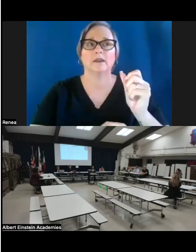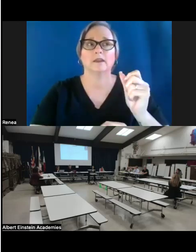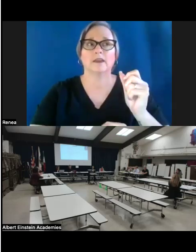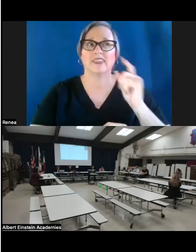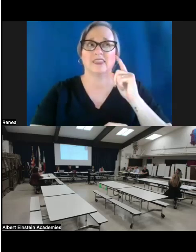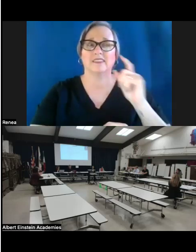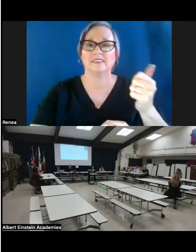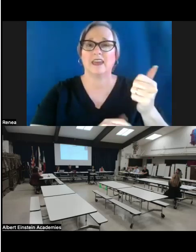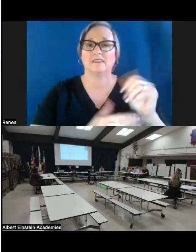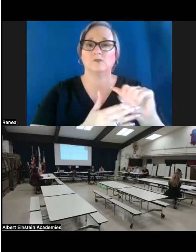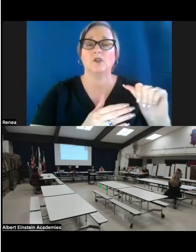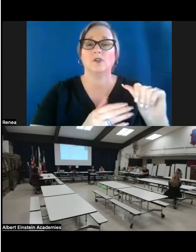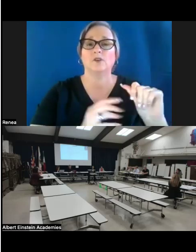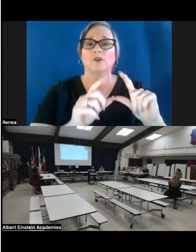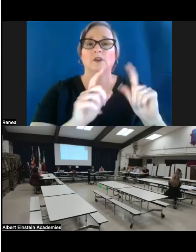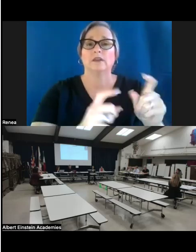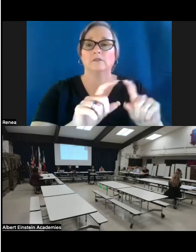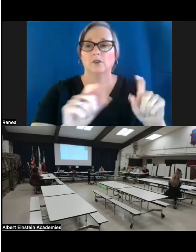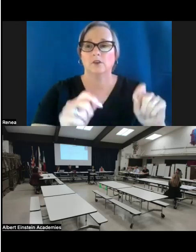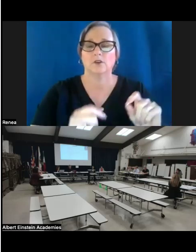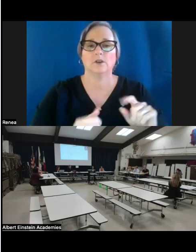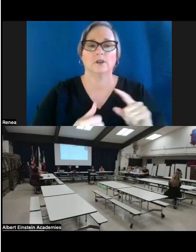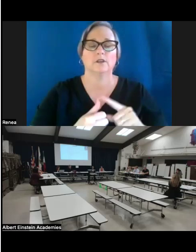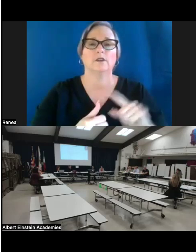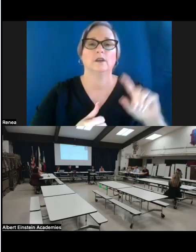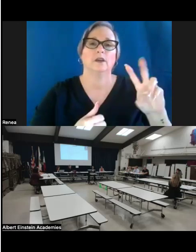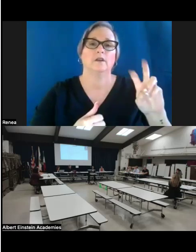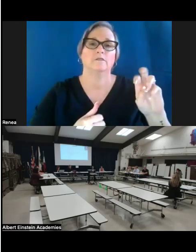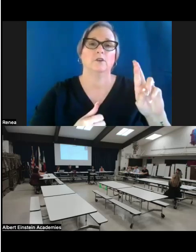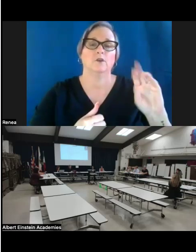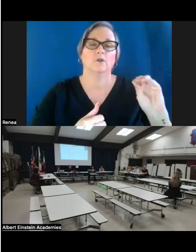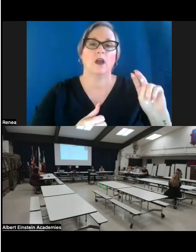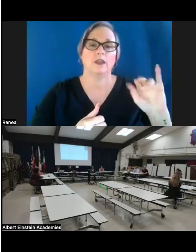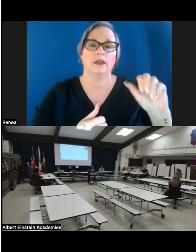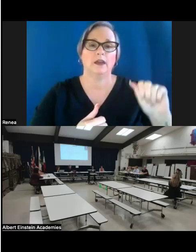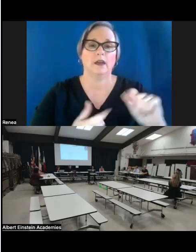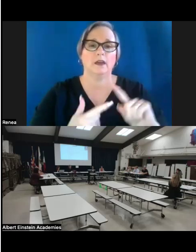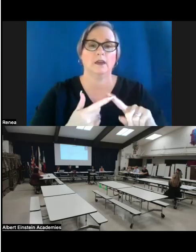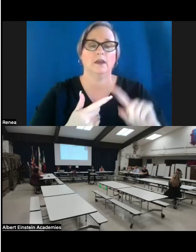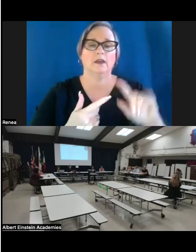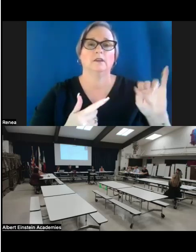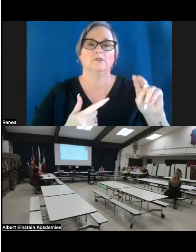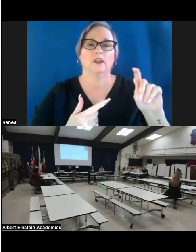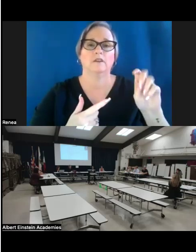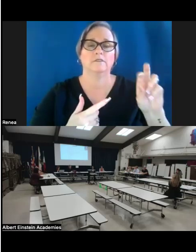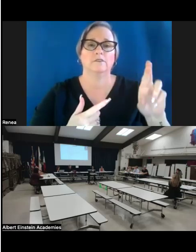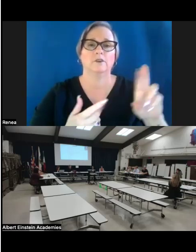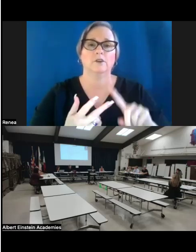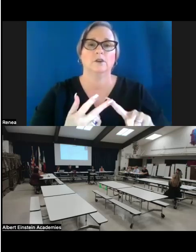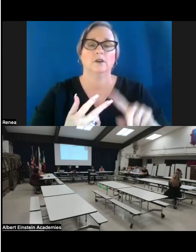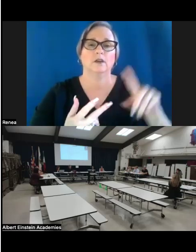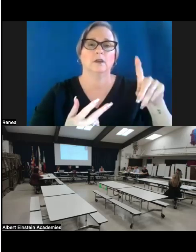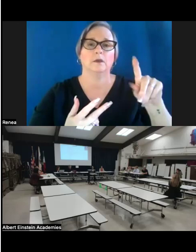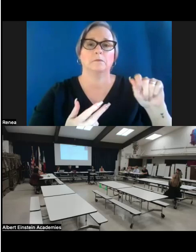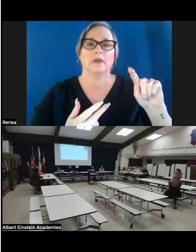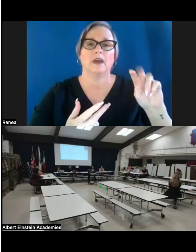to you. So starting with Veronica Gerazo, Jennifer Hernandez, Patrick